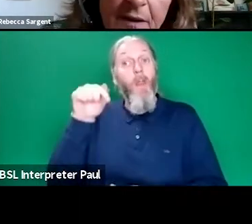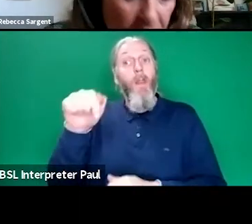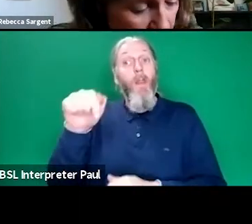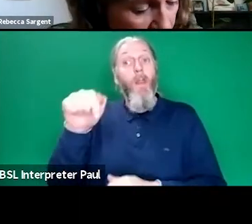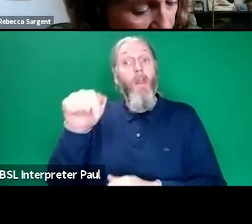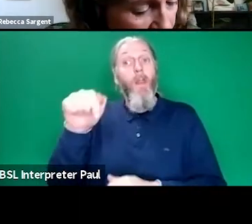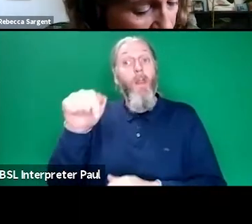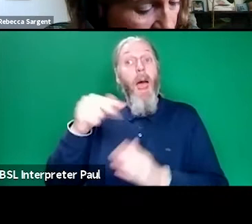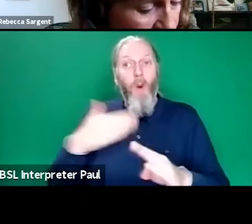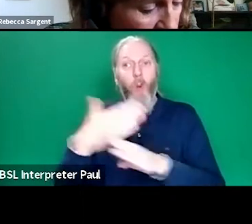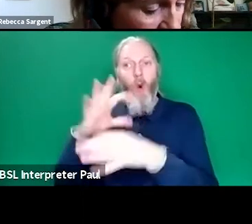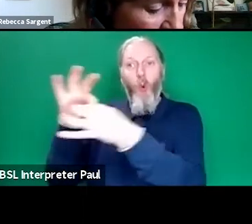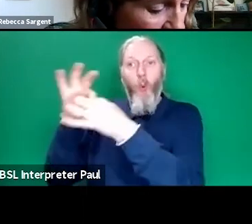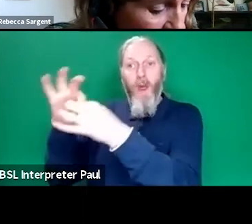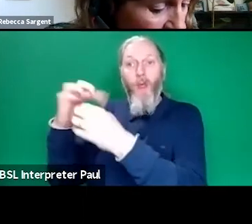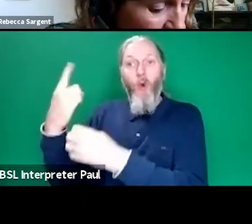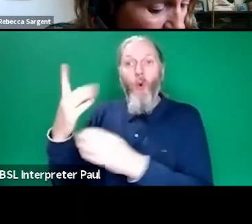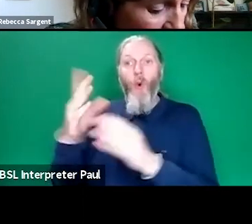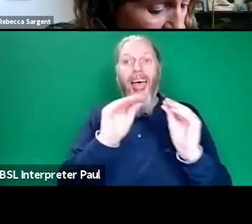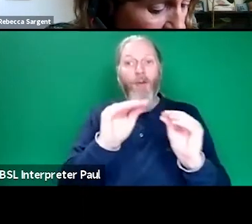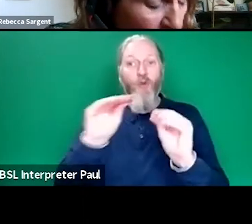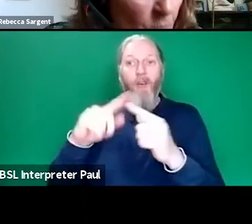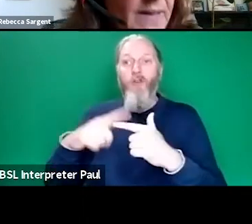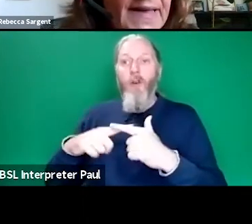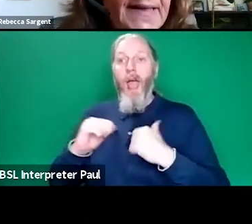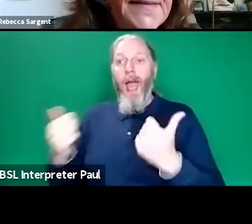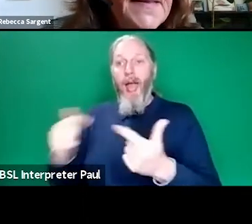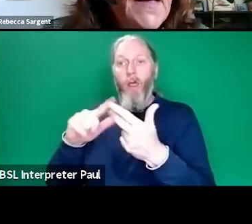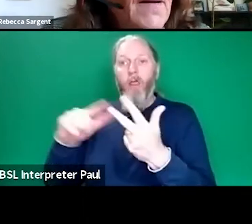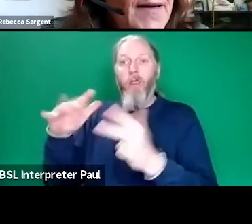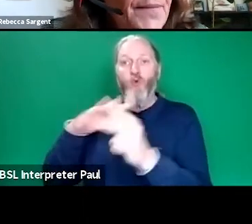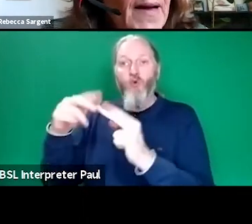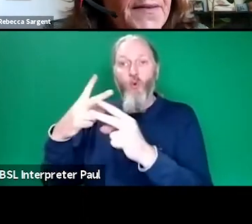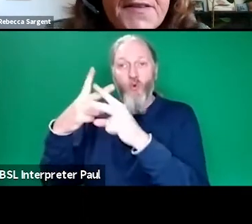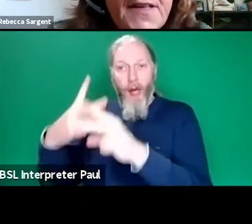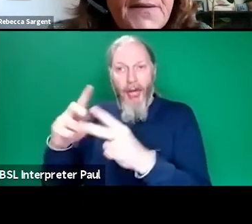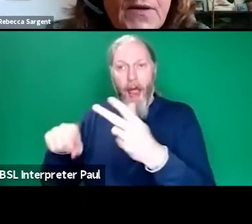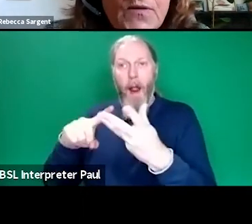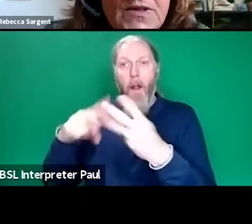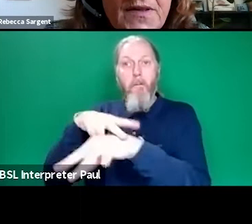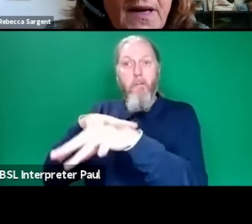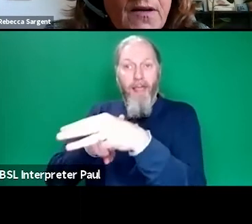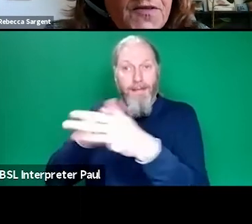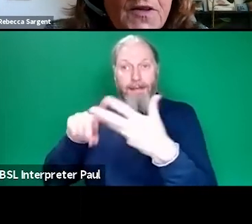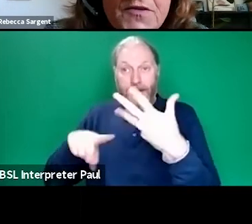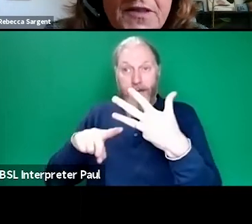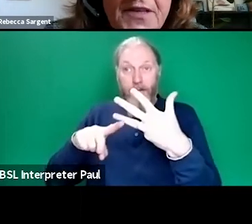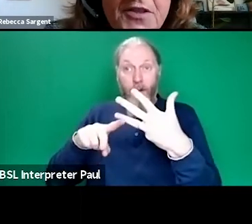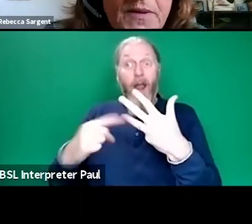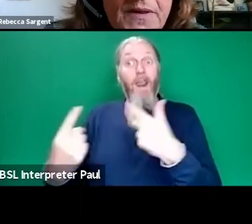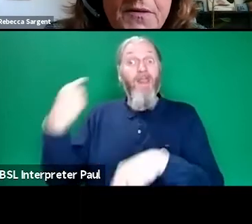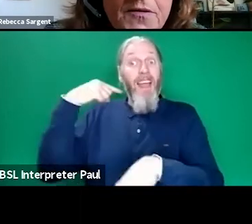with commissioners in education, health, social care, police. At the time, there was a lot of